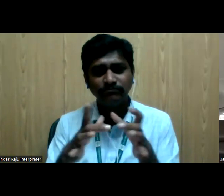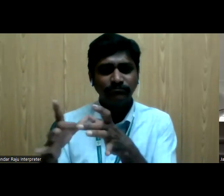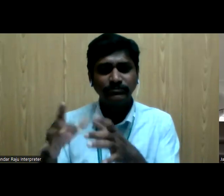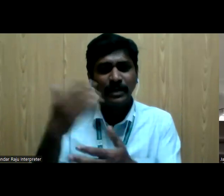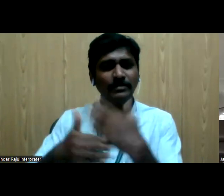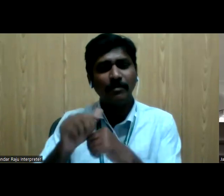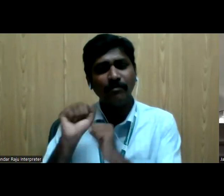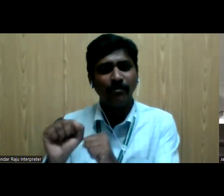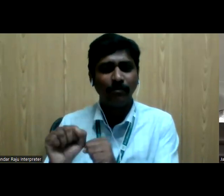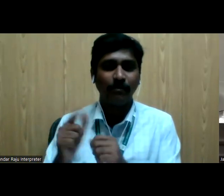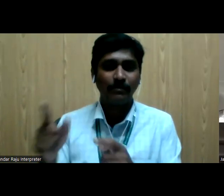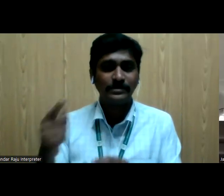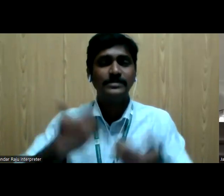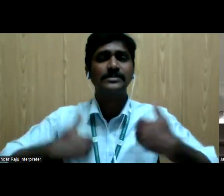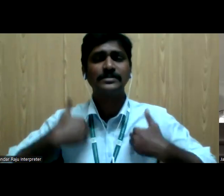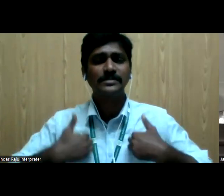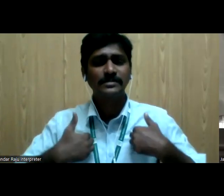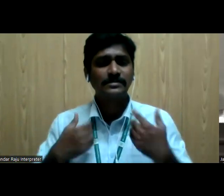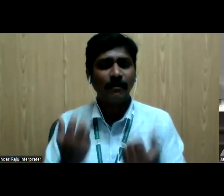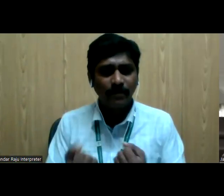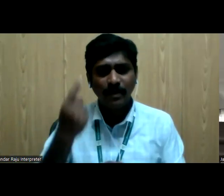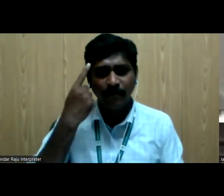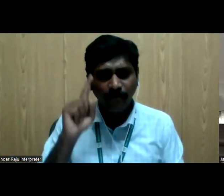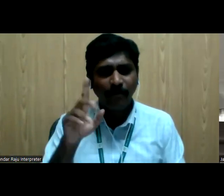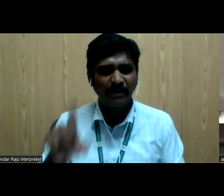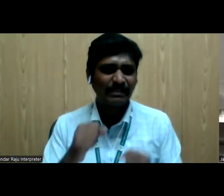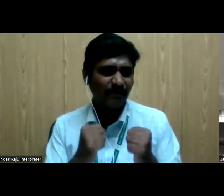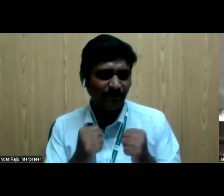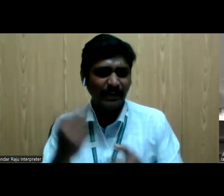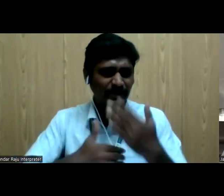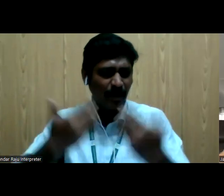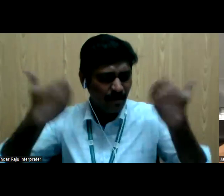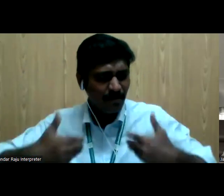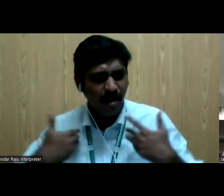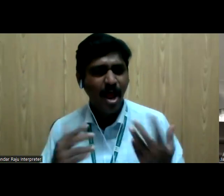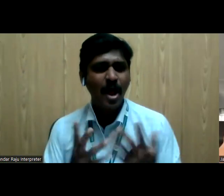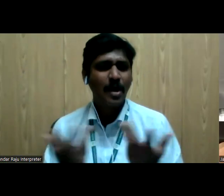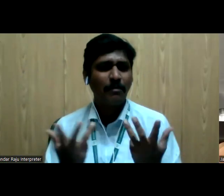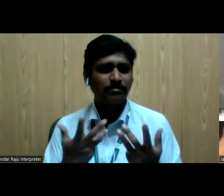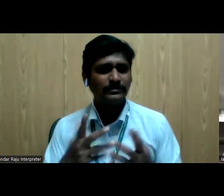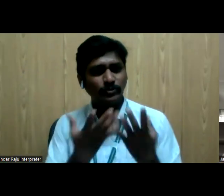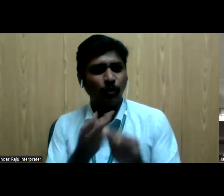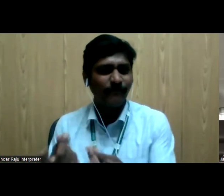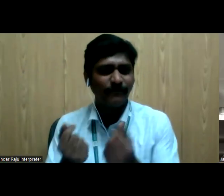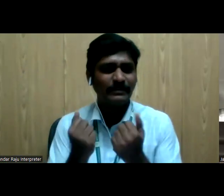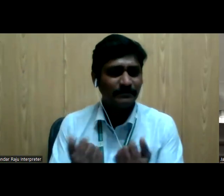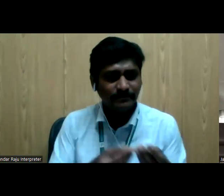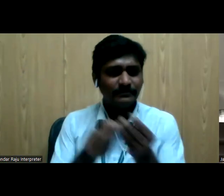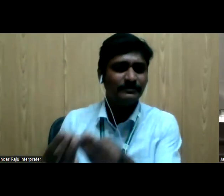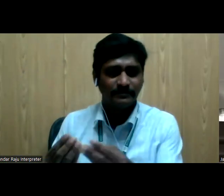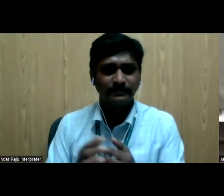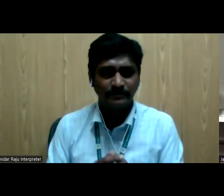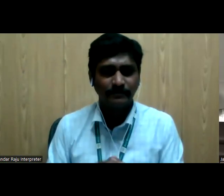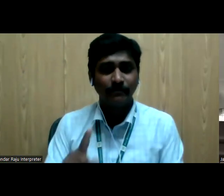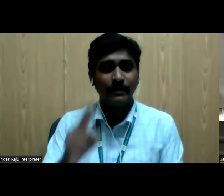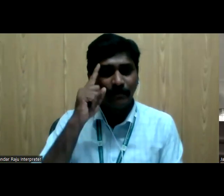person who is suffering from this difficulty. But how do you ensure that caregivers